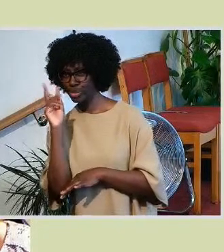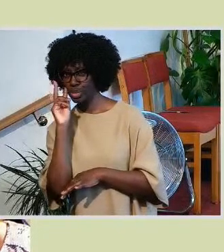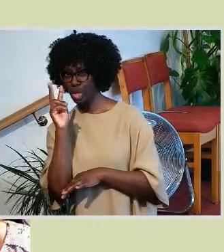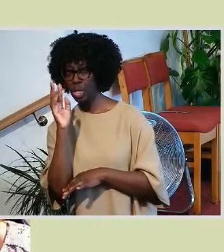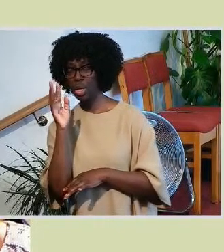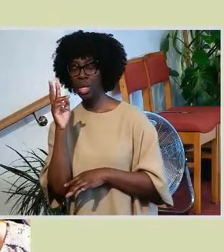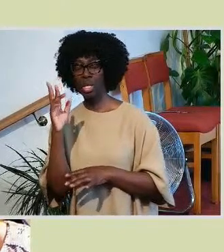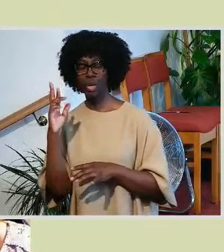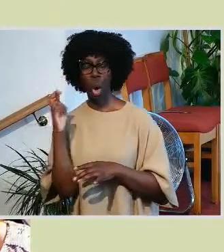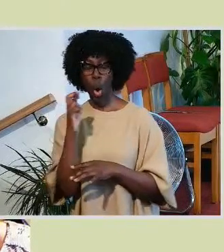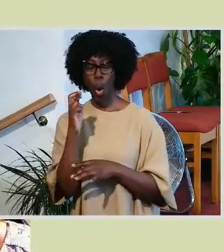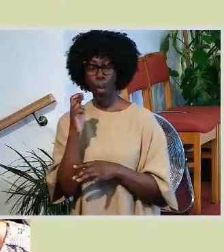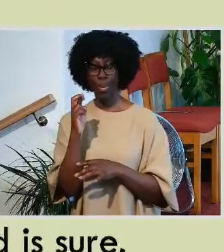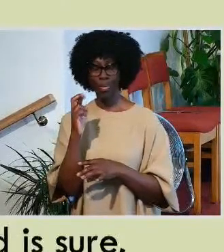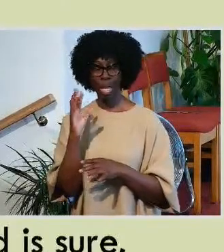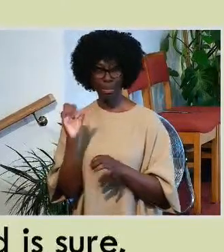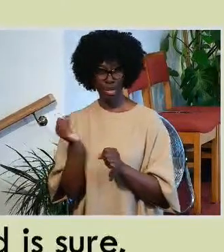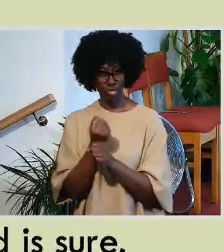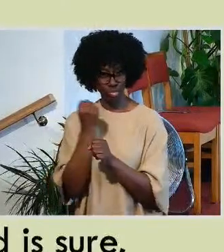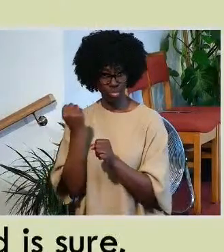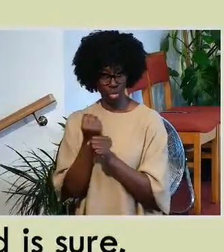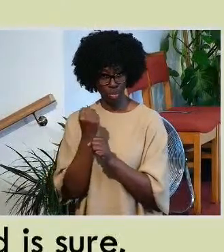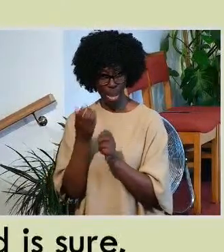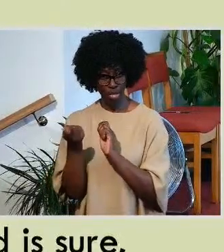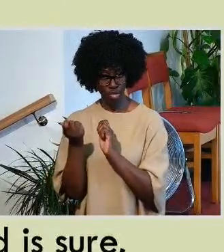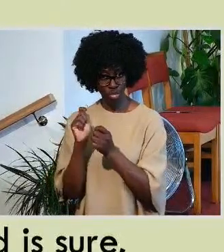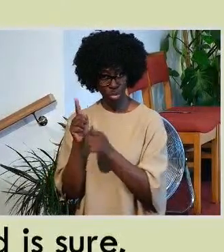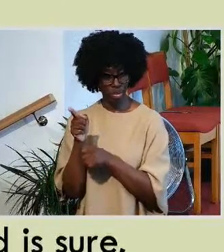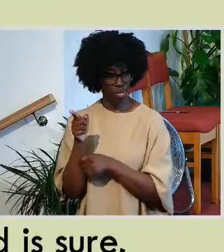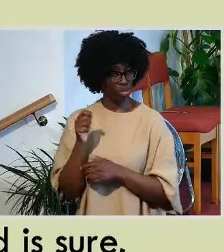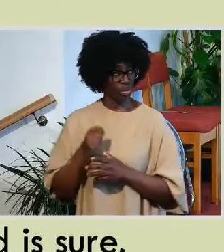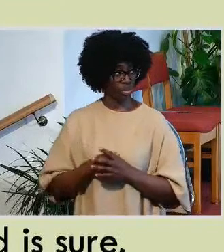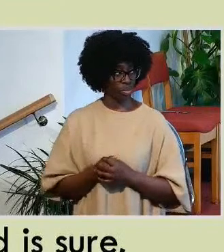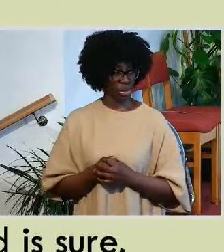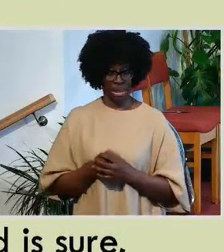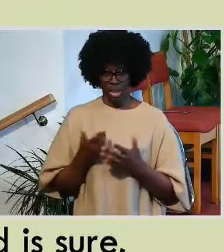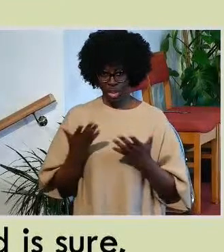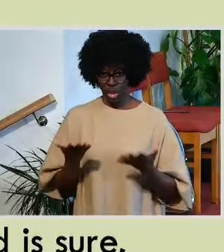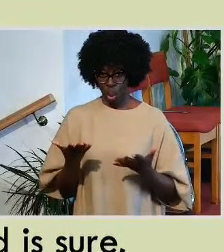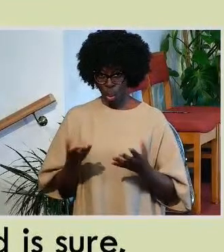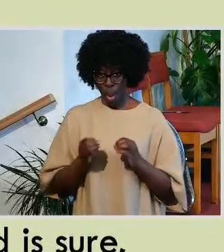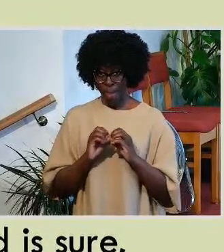able to reverse it. So I just wanted to share some promises from the Bible.